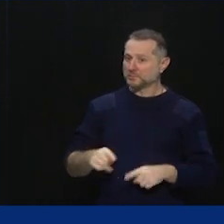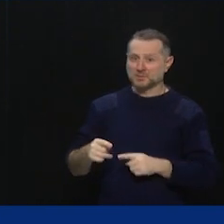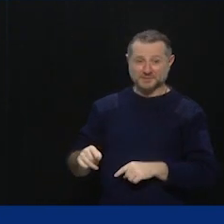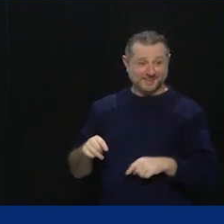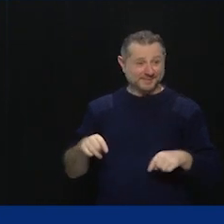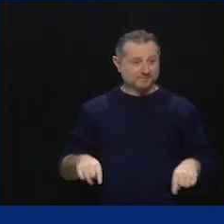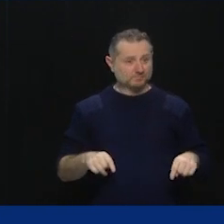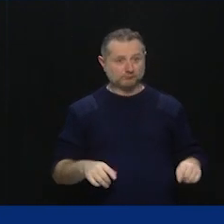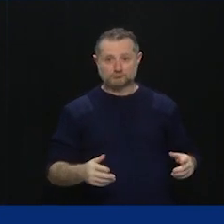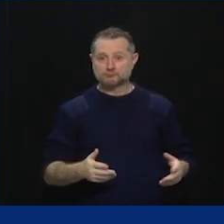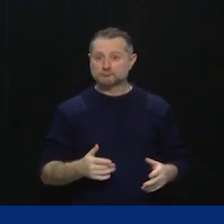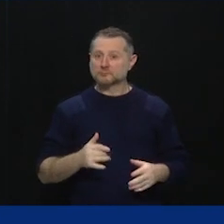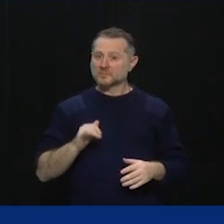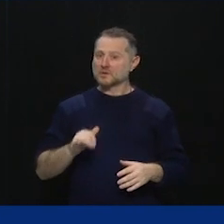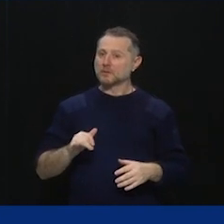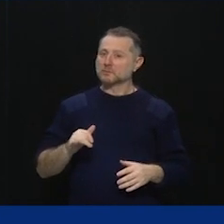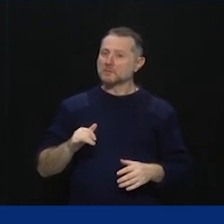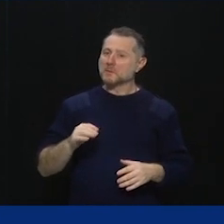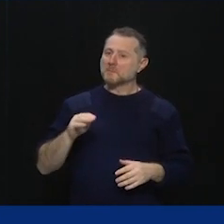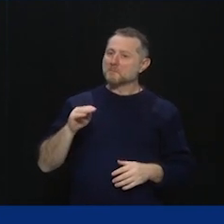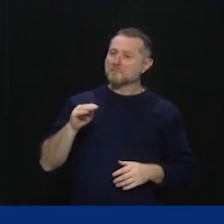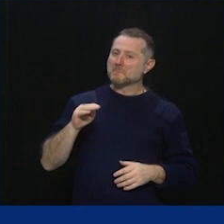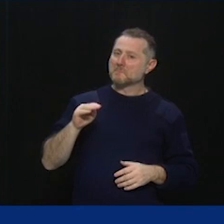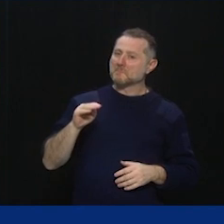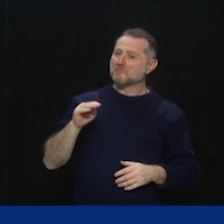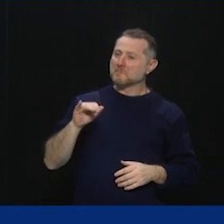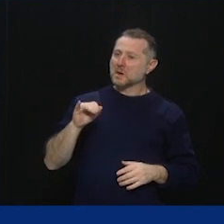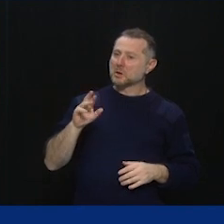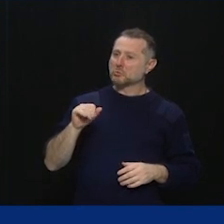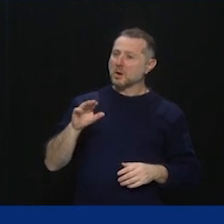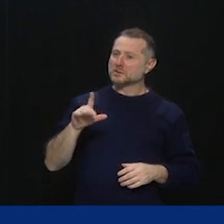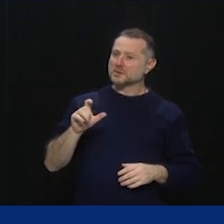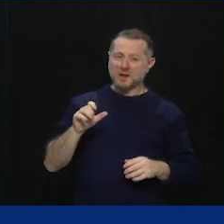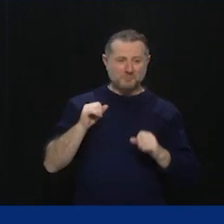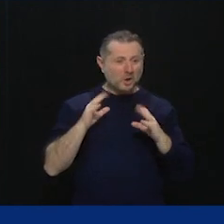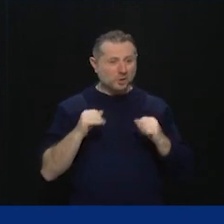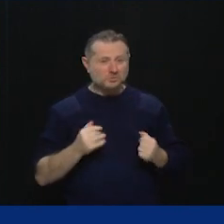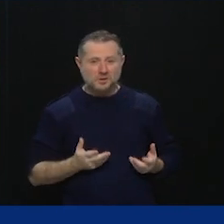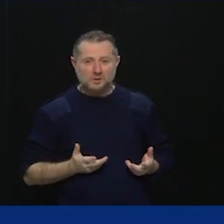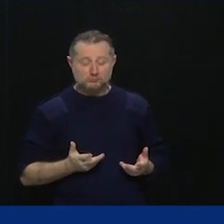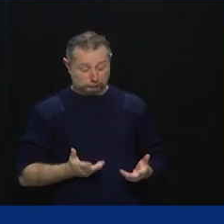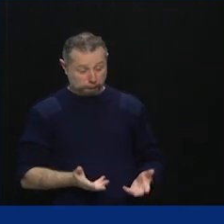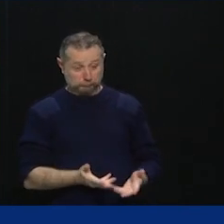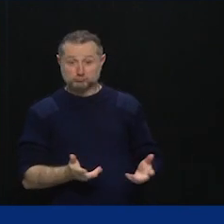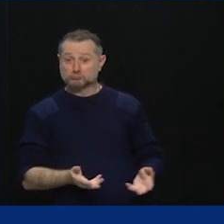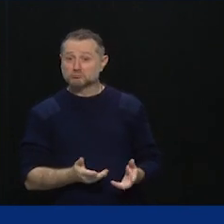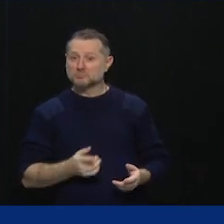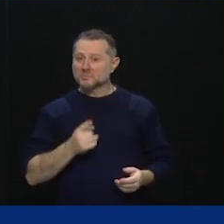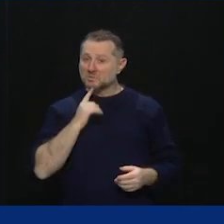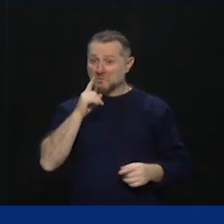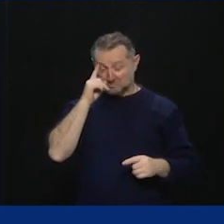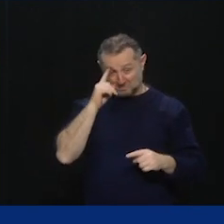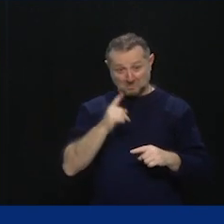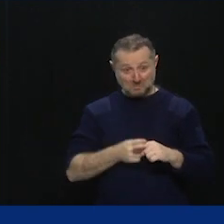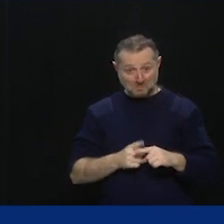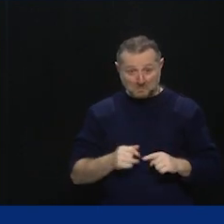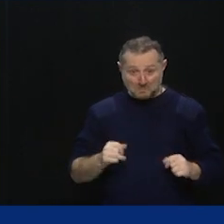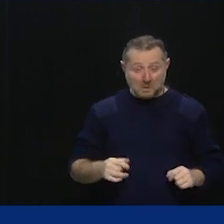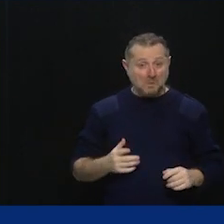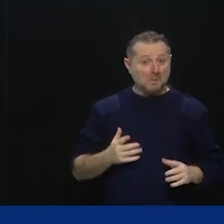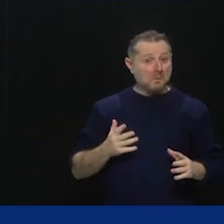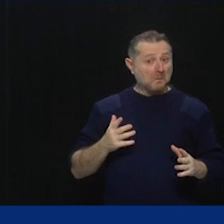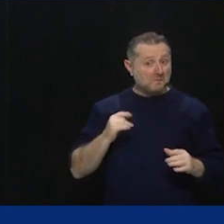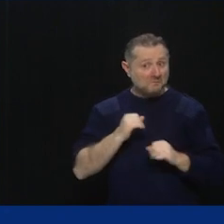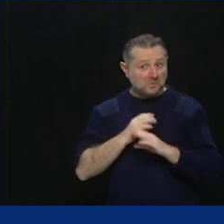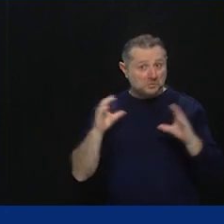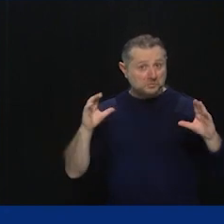is a miracle. But it gives me great hope and optimism for the future, because if we can come together,